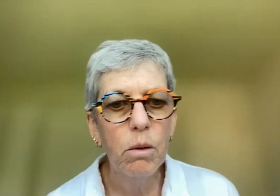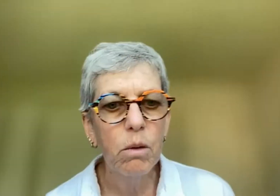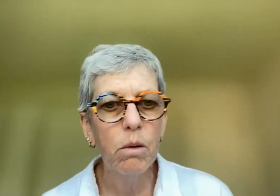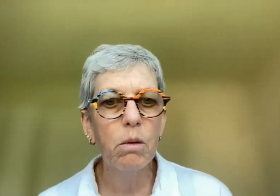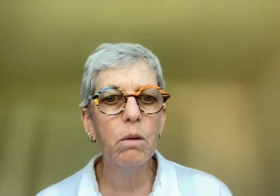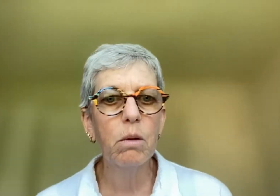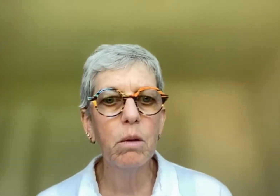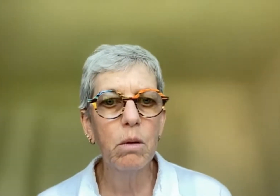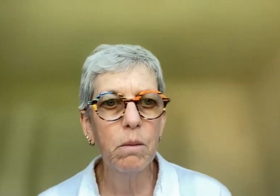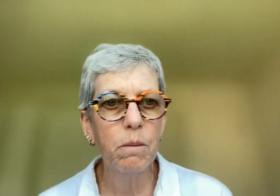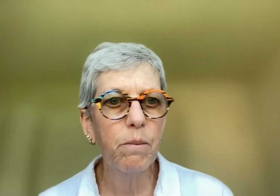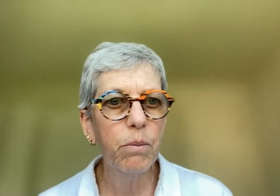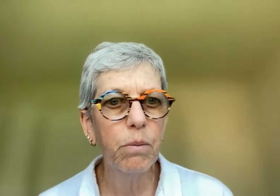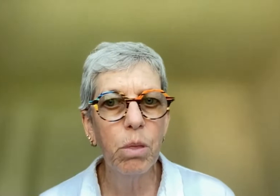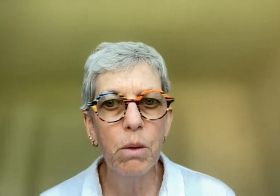did.